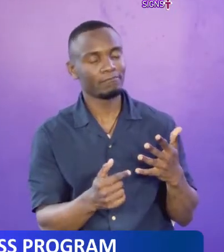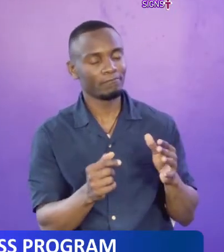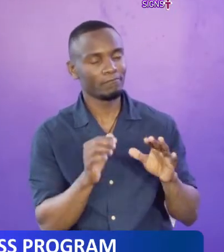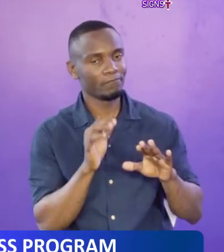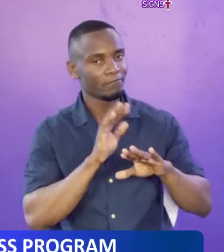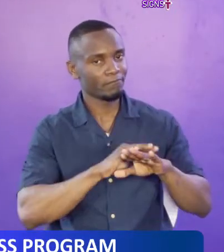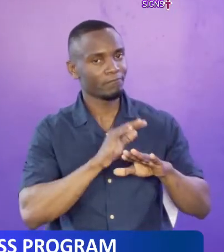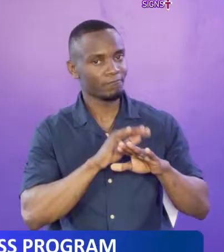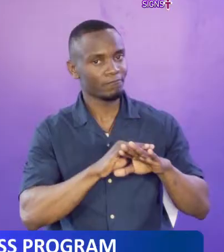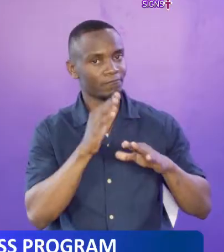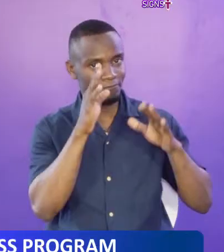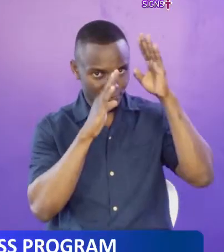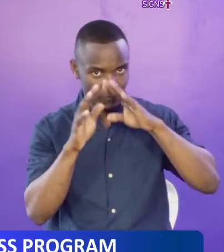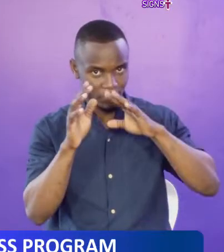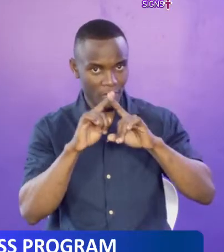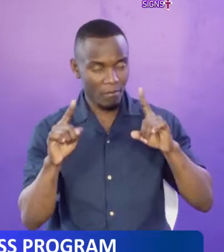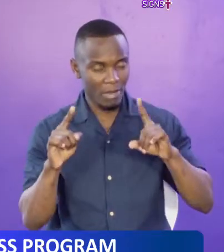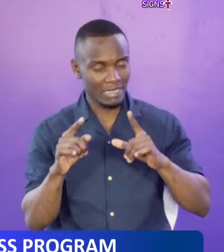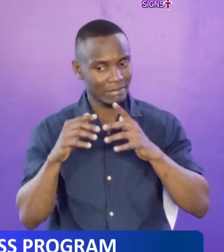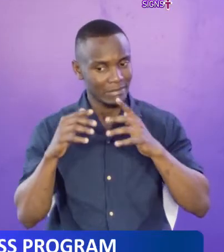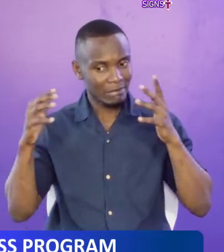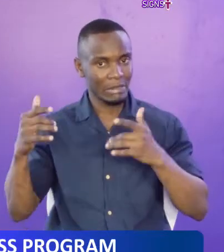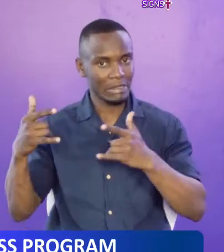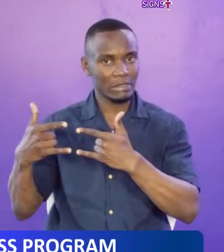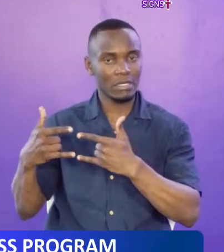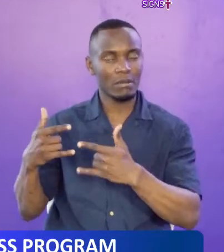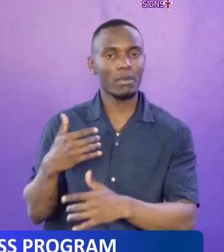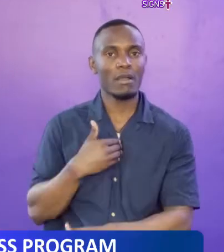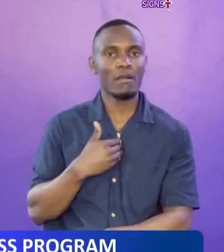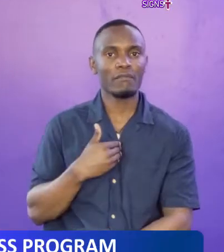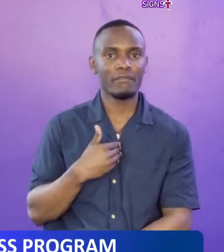is still a huge gaps in terms of